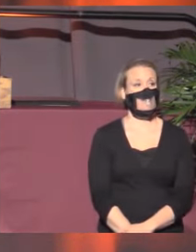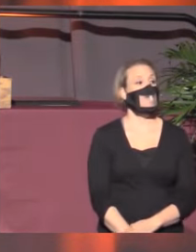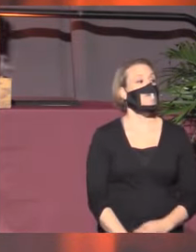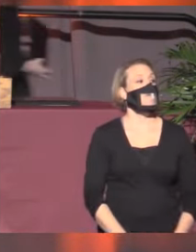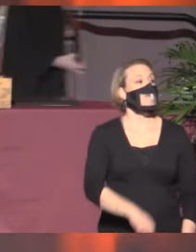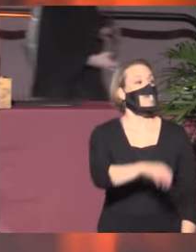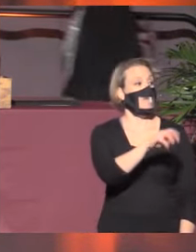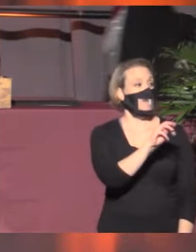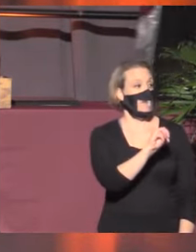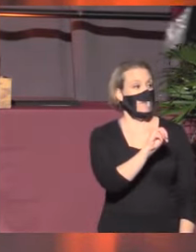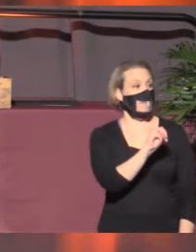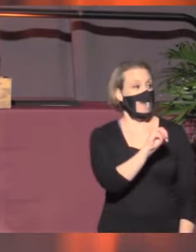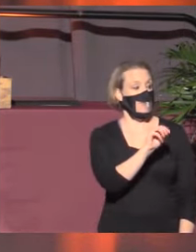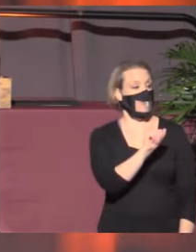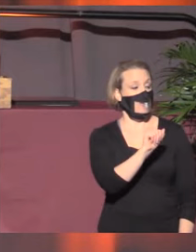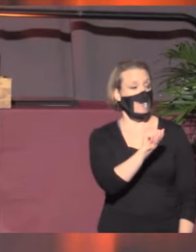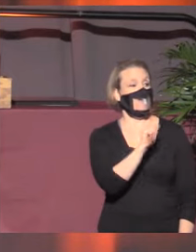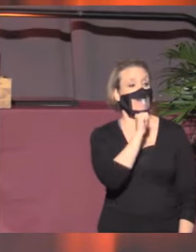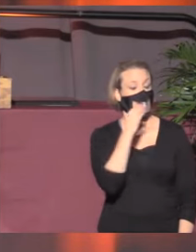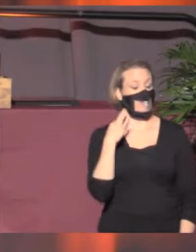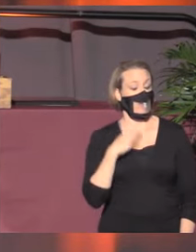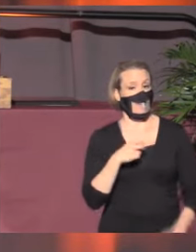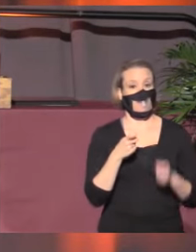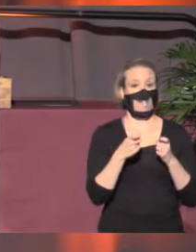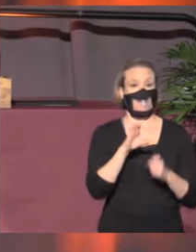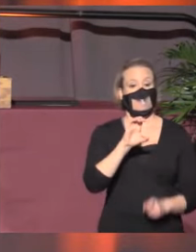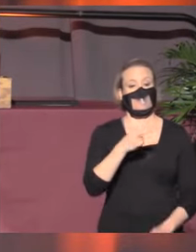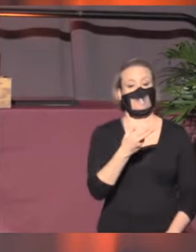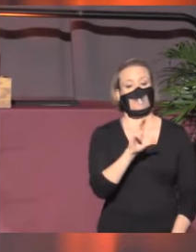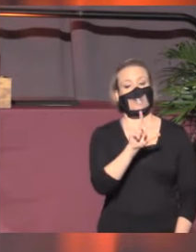Master of Nonprofit Management, Chloe Chaplesky.